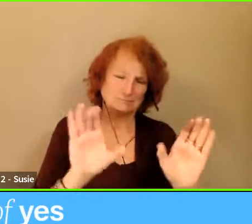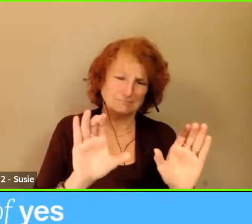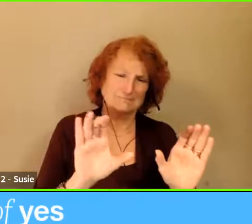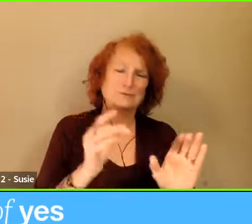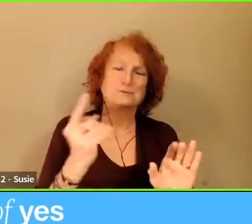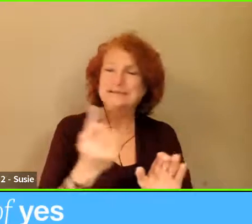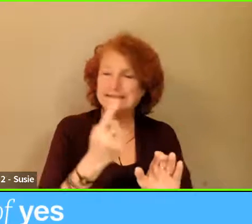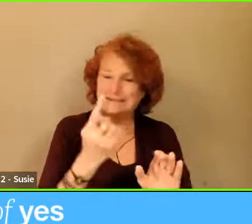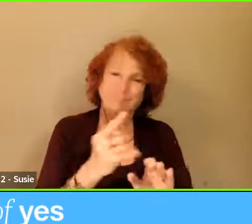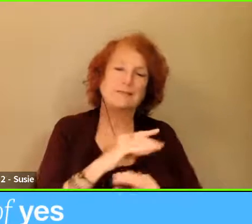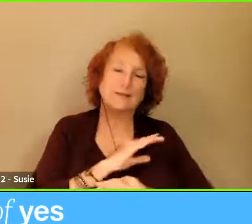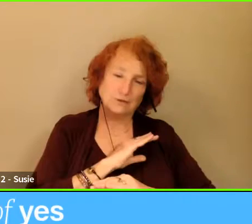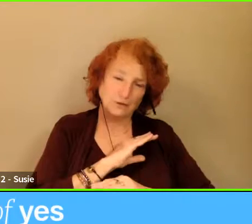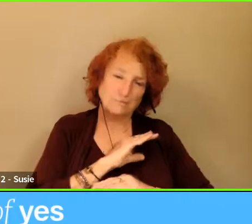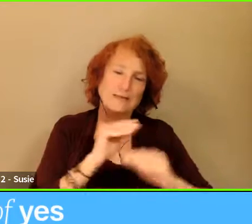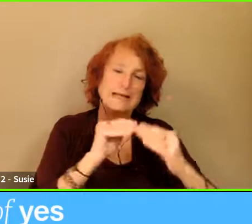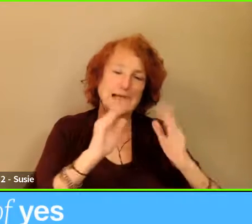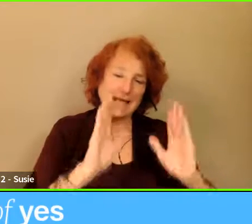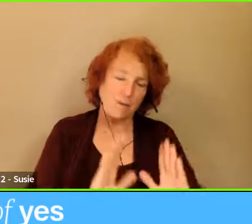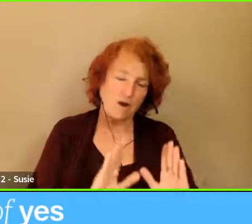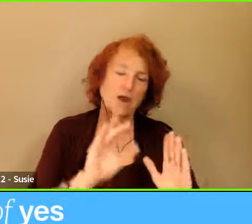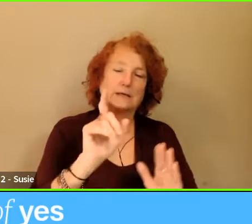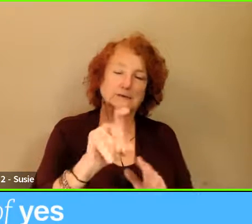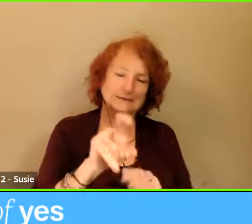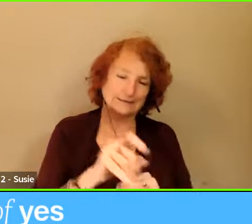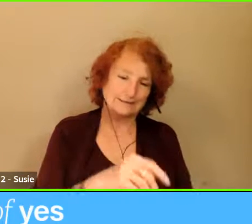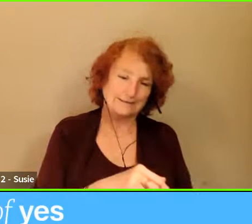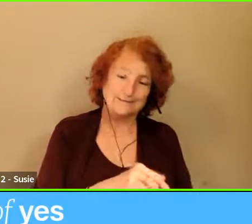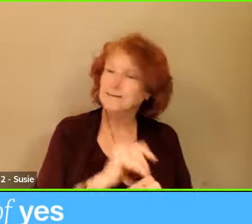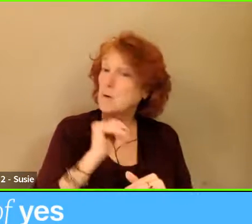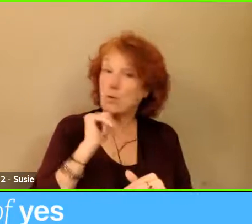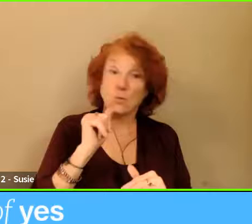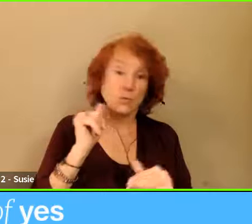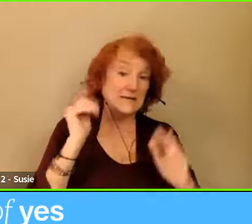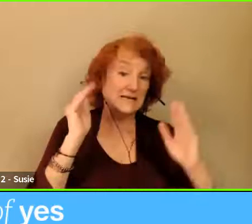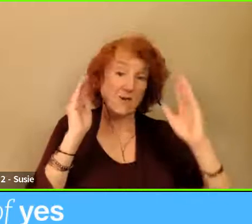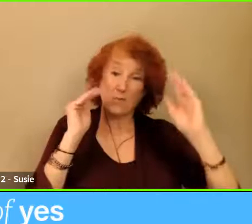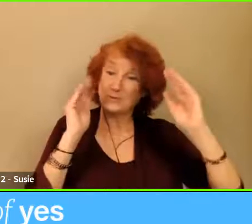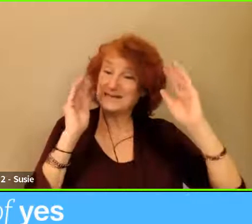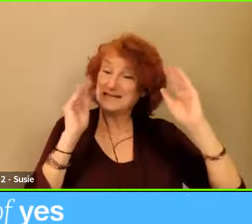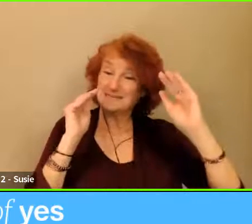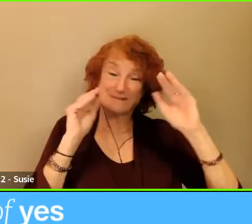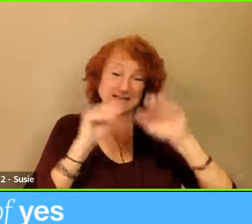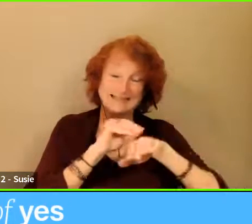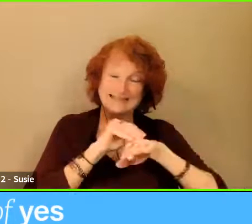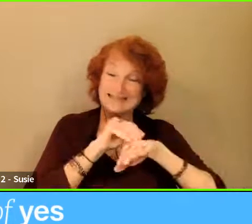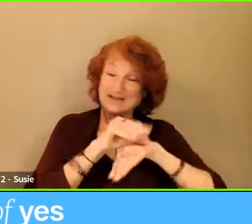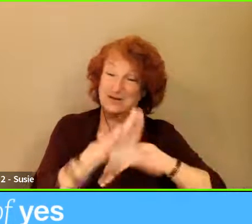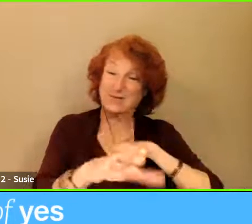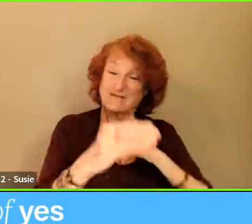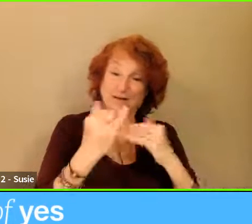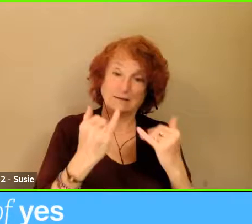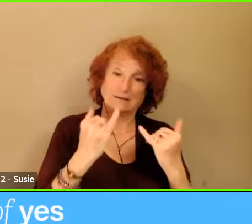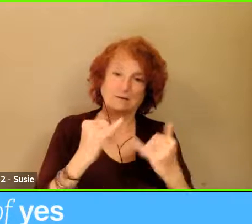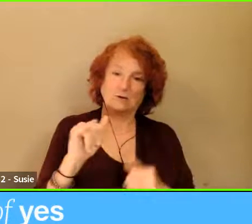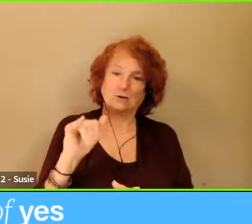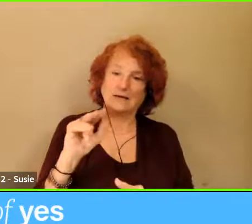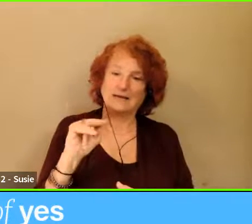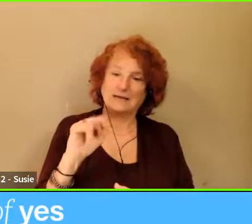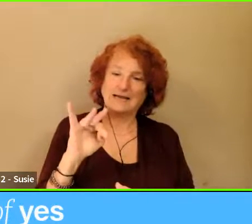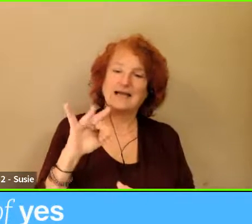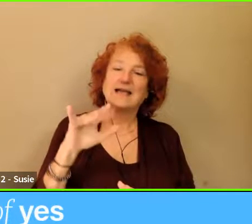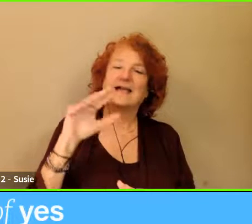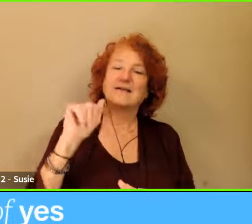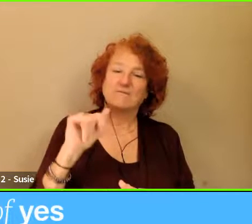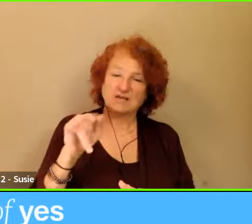our housing crisis. So we don't expect this to have an overwhelming effect on our existing infrastructure the way some of our more ground up